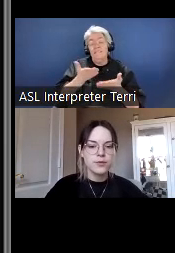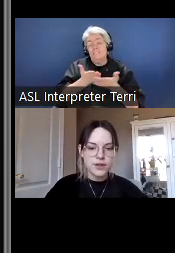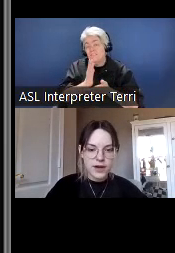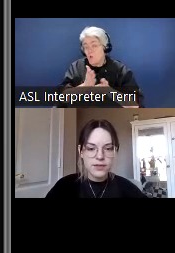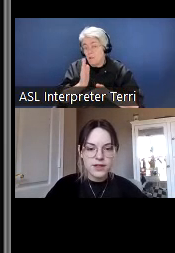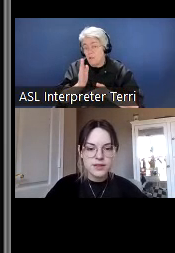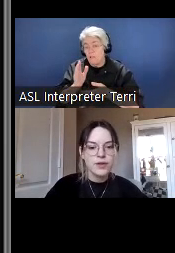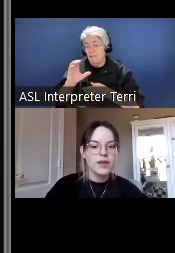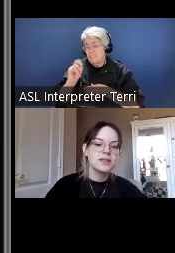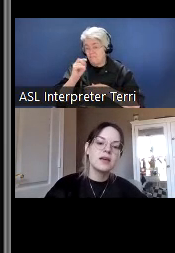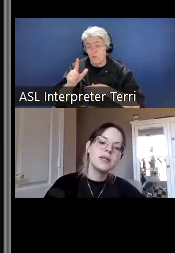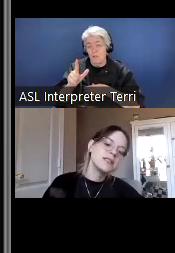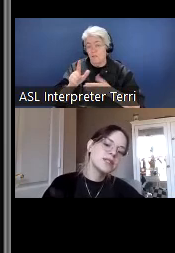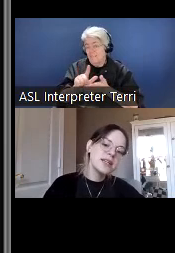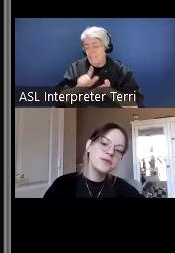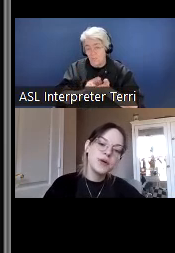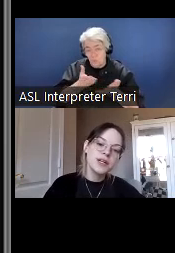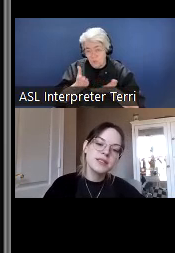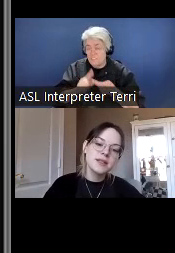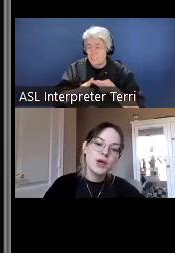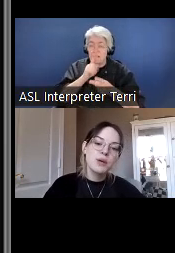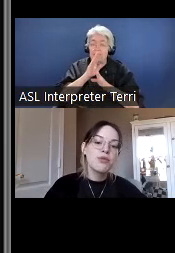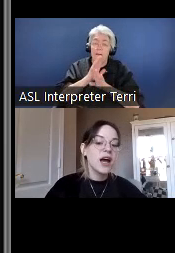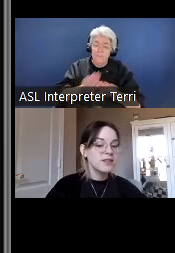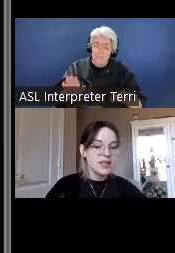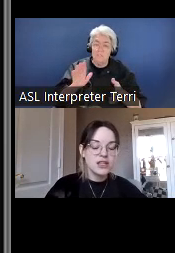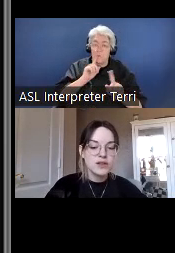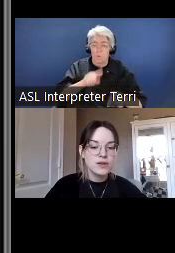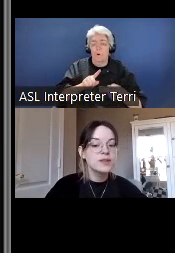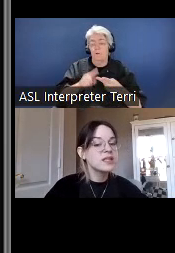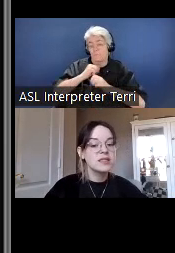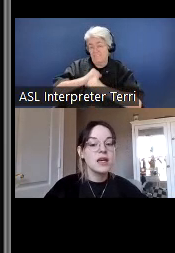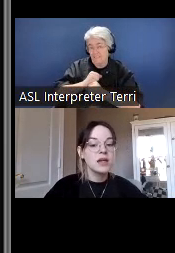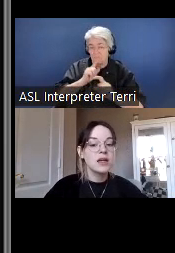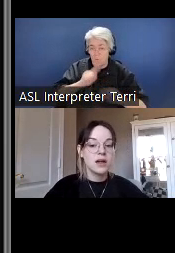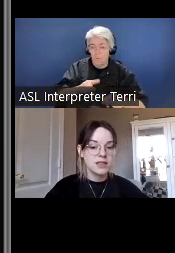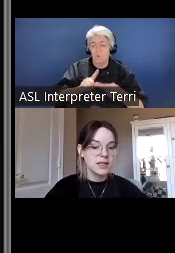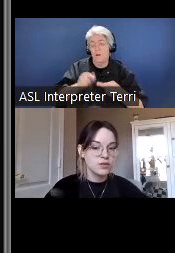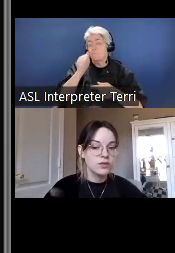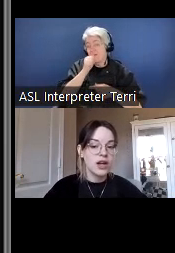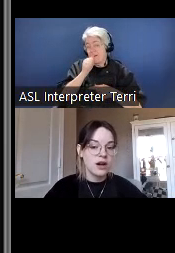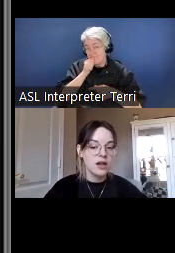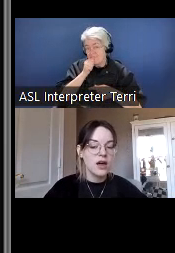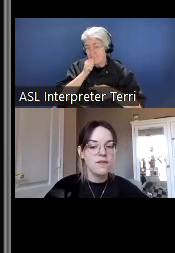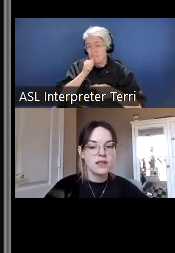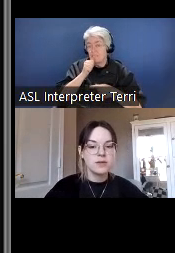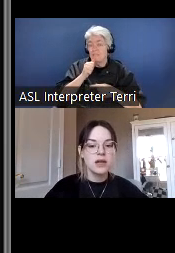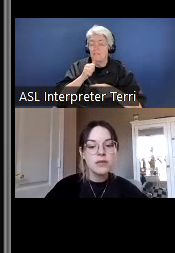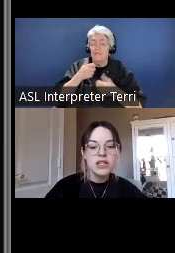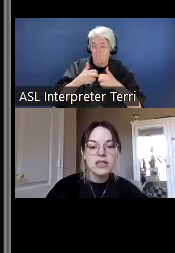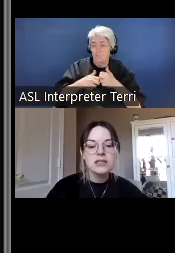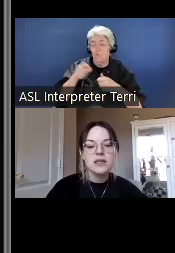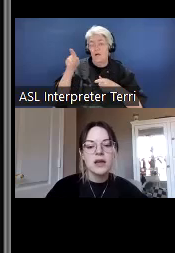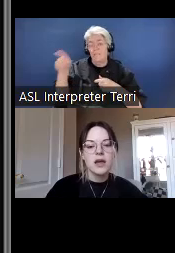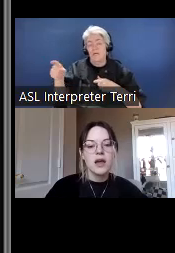for survivors, so things like peace and protective orders, privacy issues, things like non-consensual sharing of